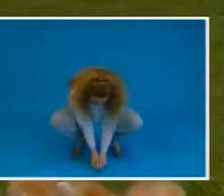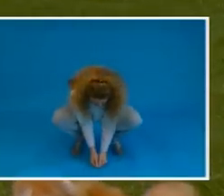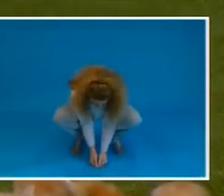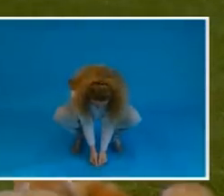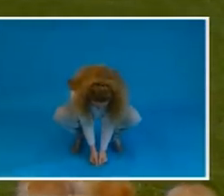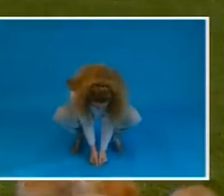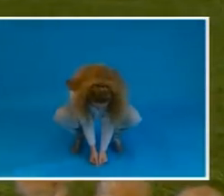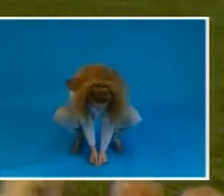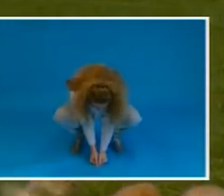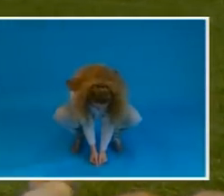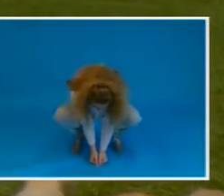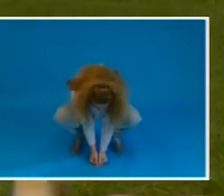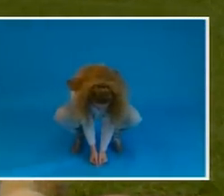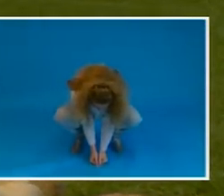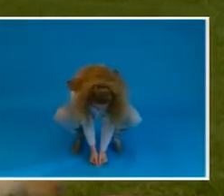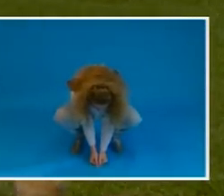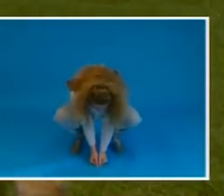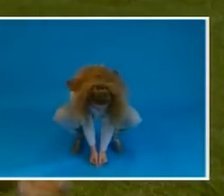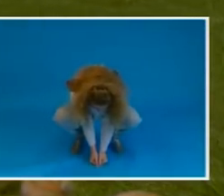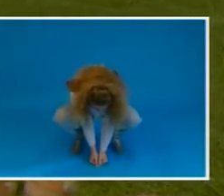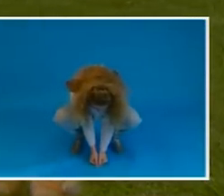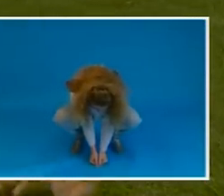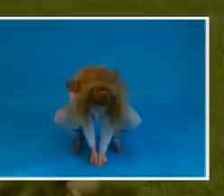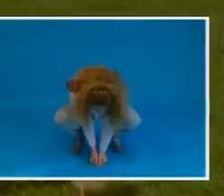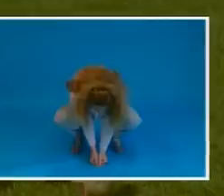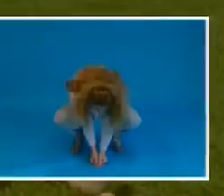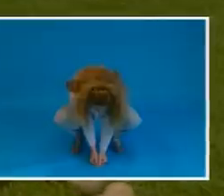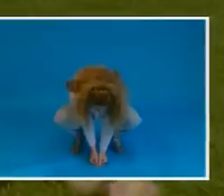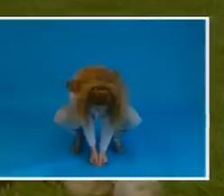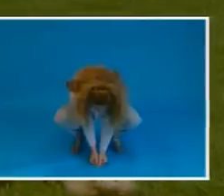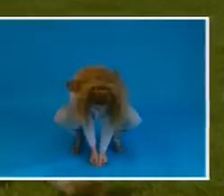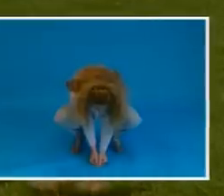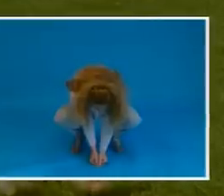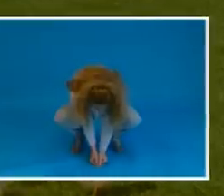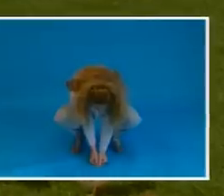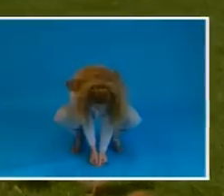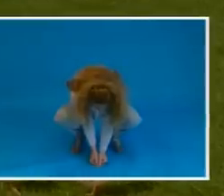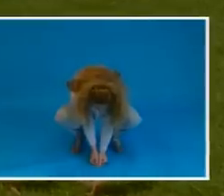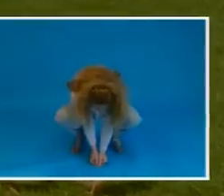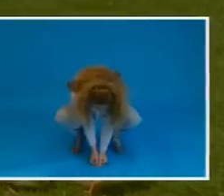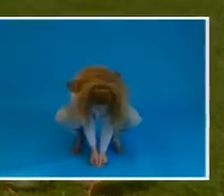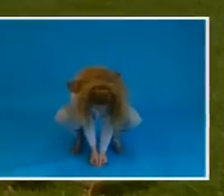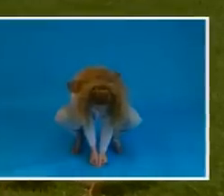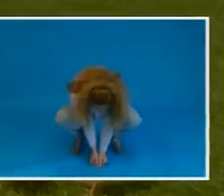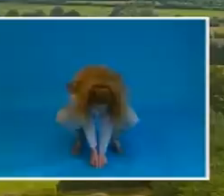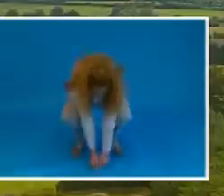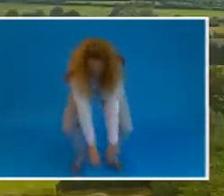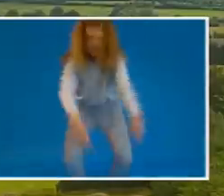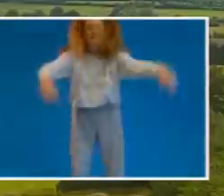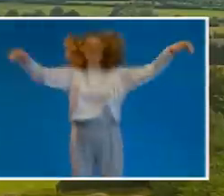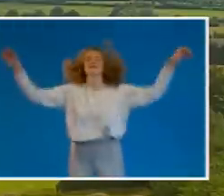the hens were roosting and the moon behind a